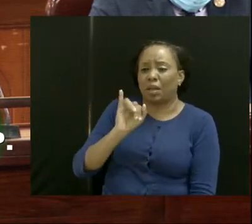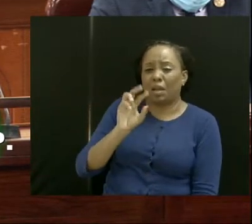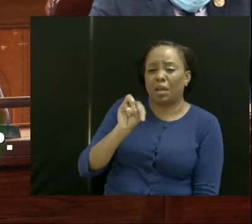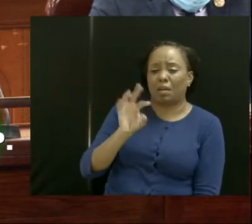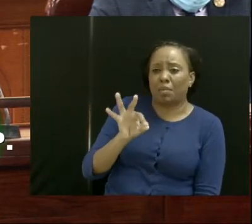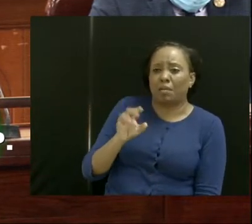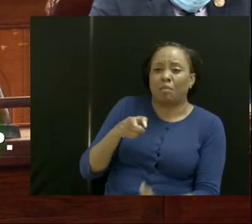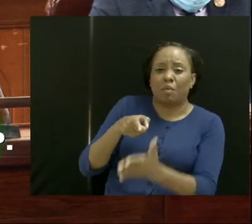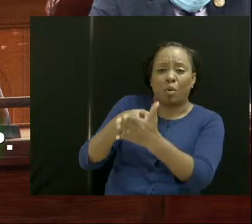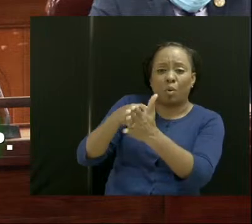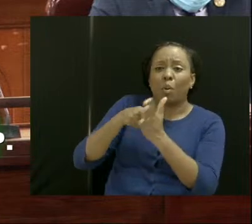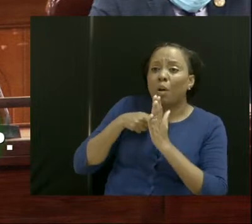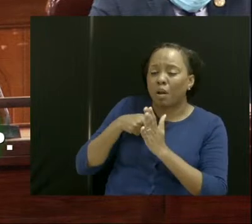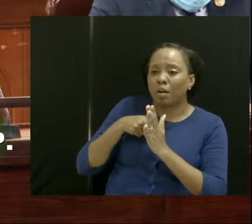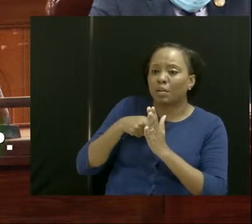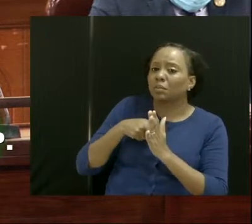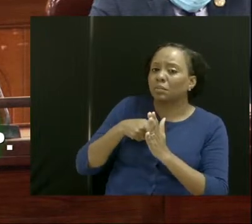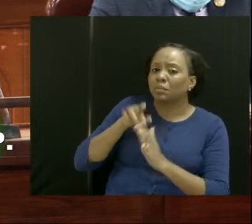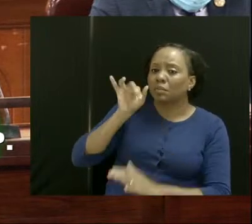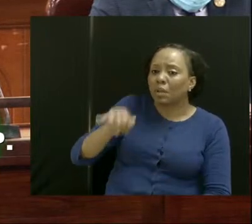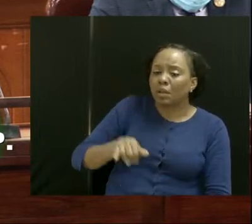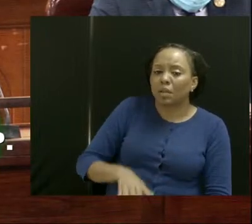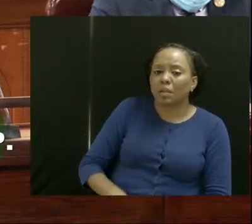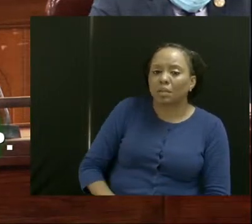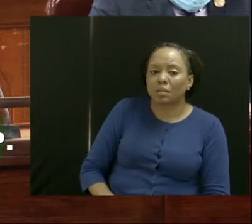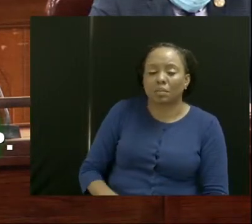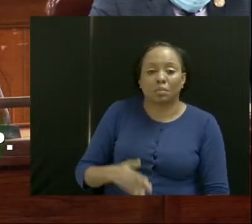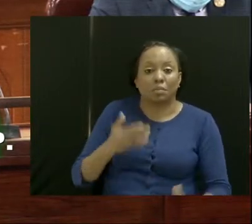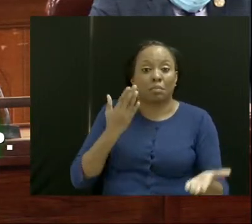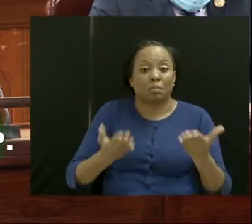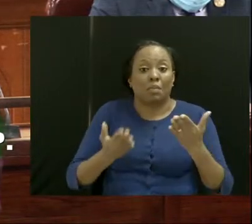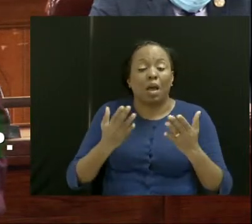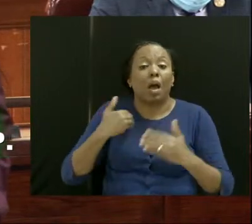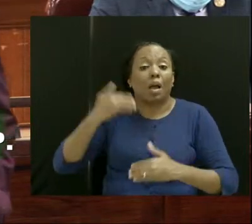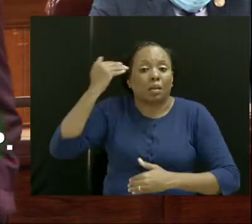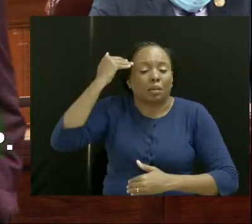And COVID may have caused some pause on some things.